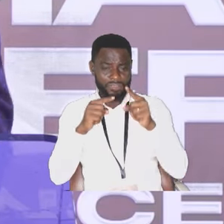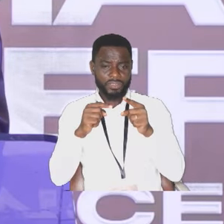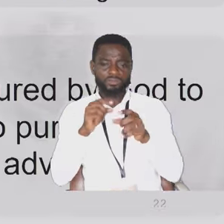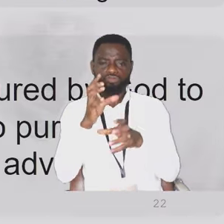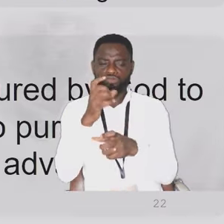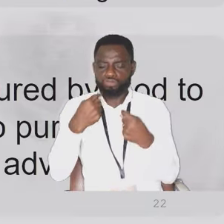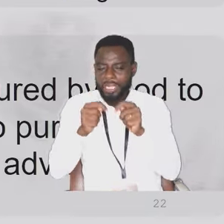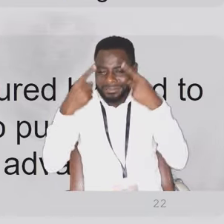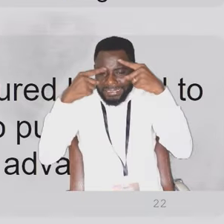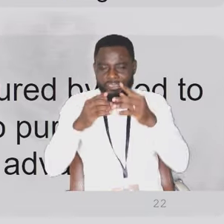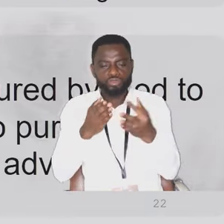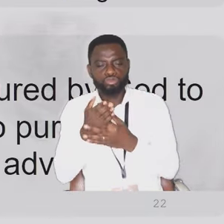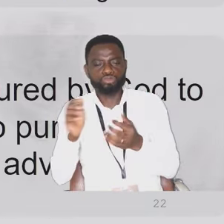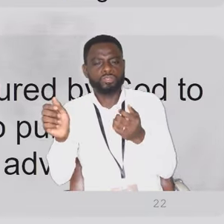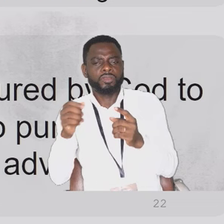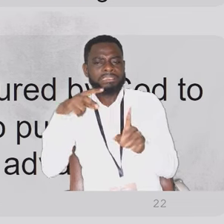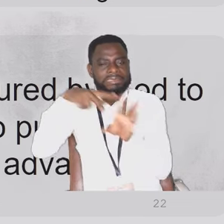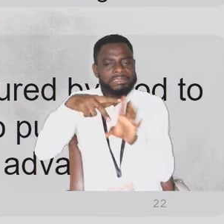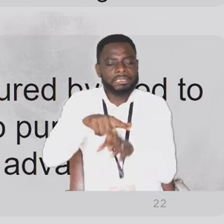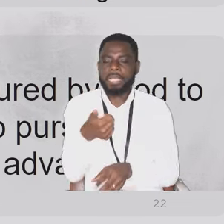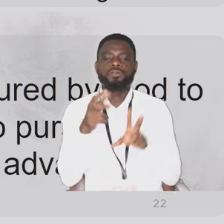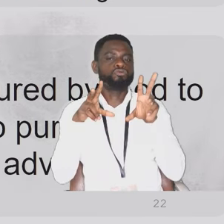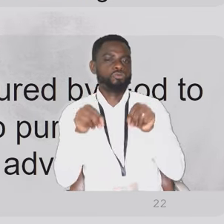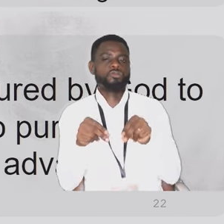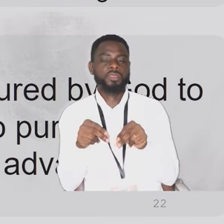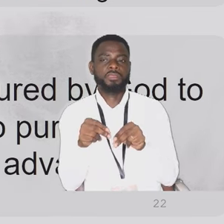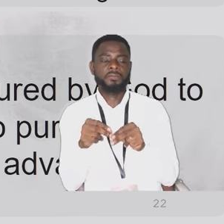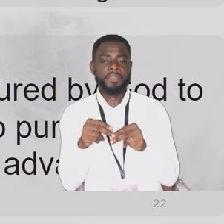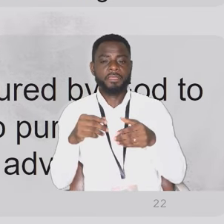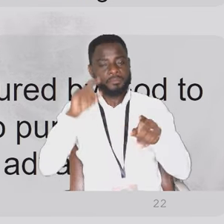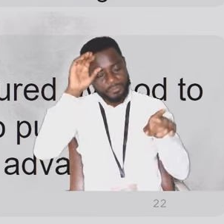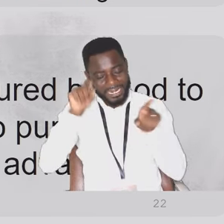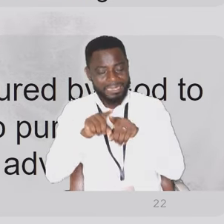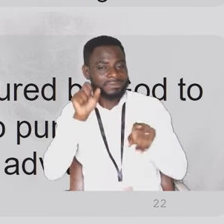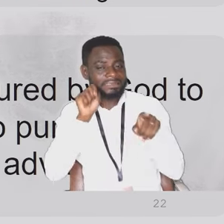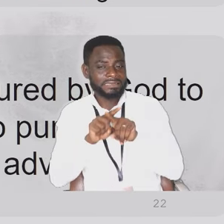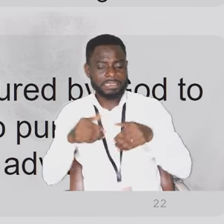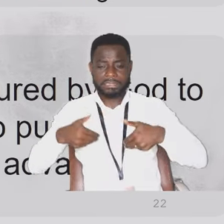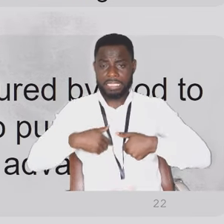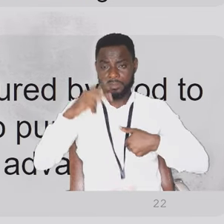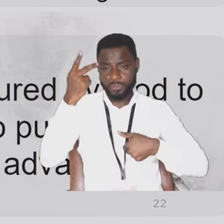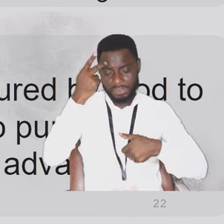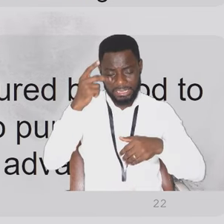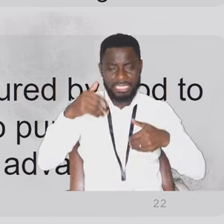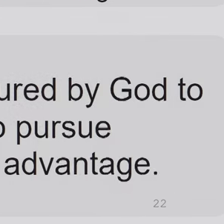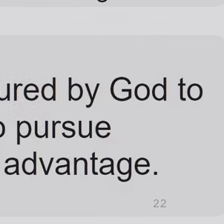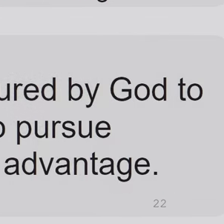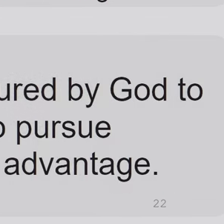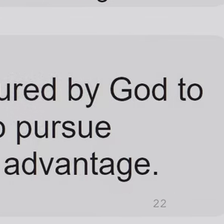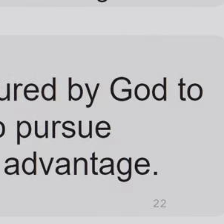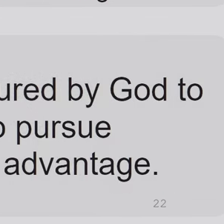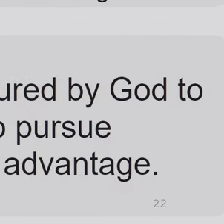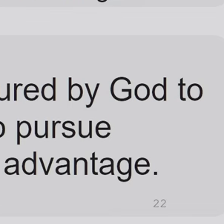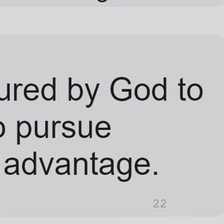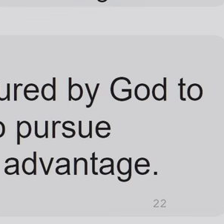our advantage. I've already said it. So, brothers and sisters, young politicians, young public office holders, people who have been trained to take